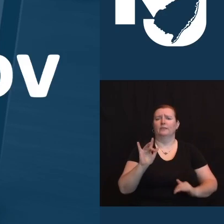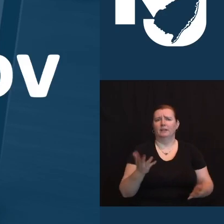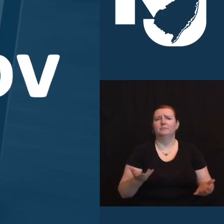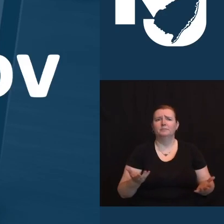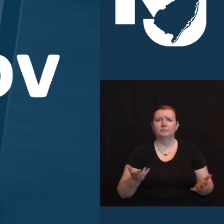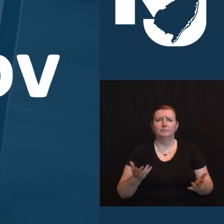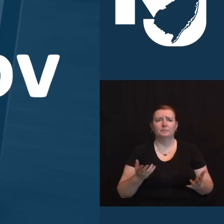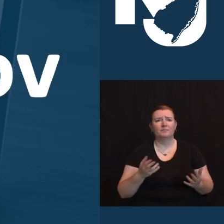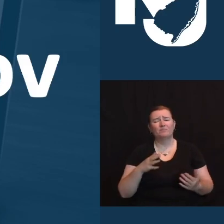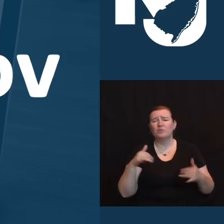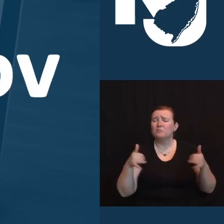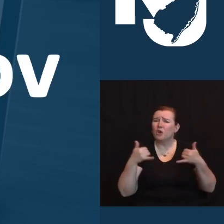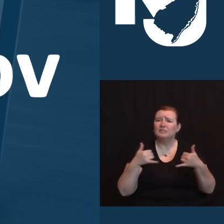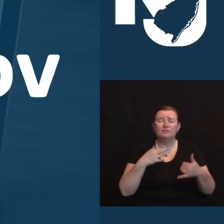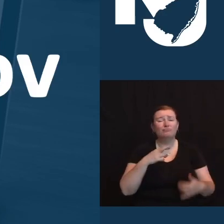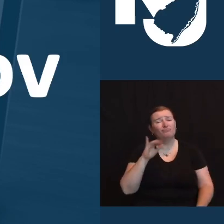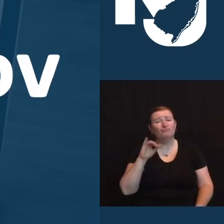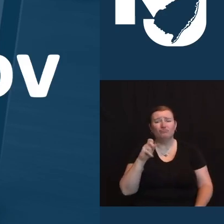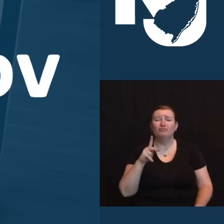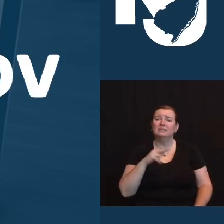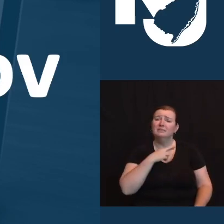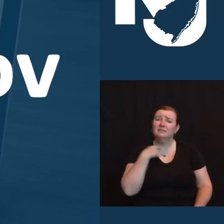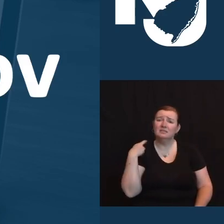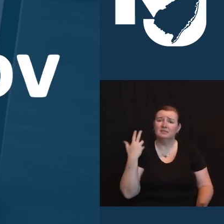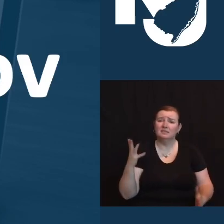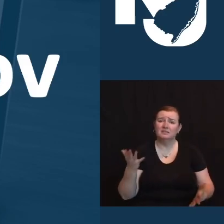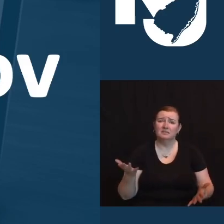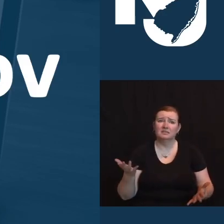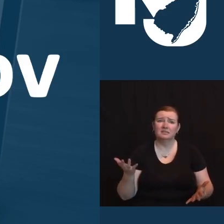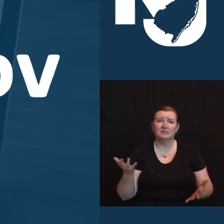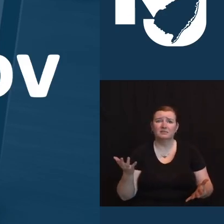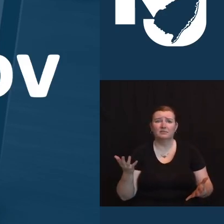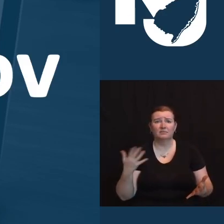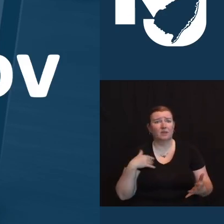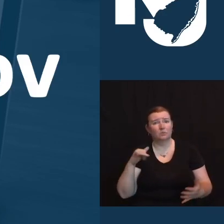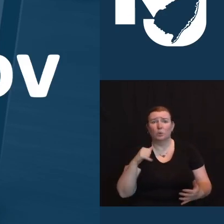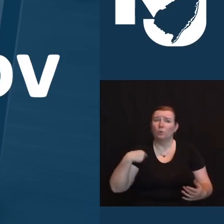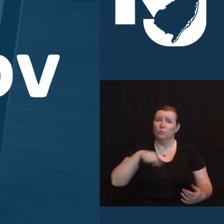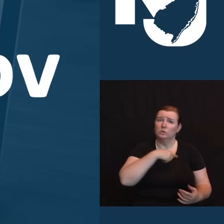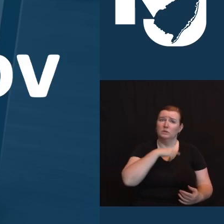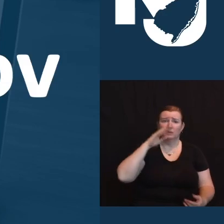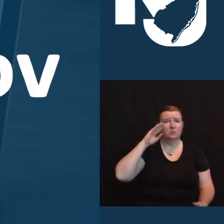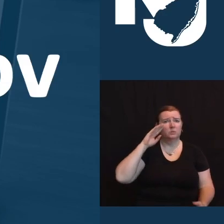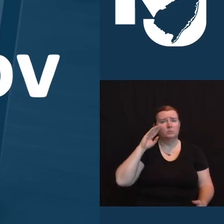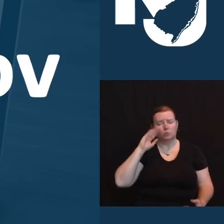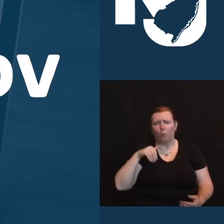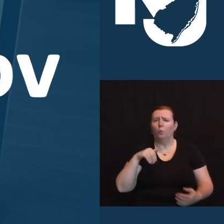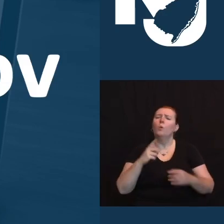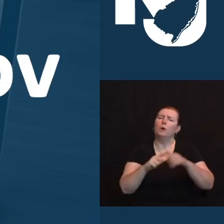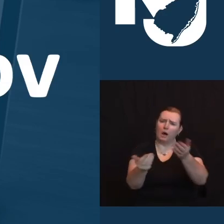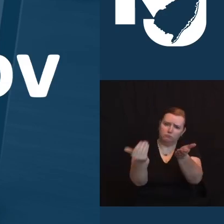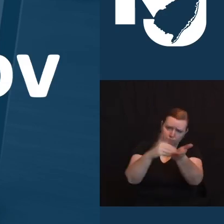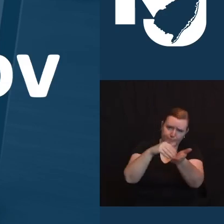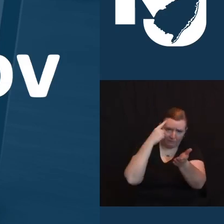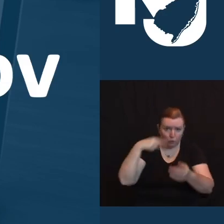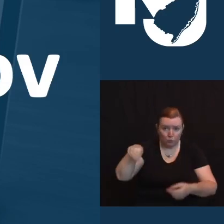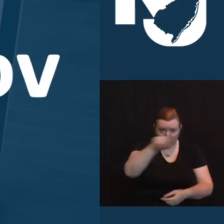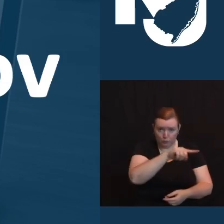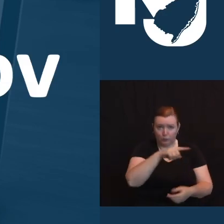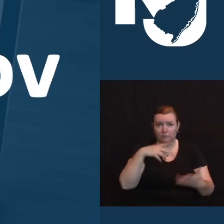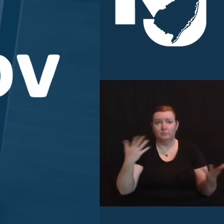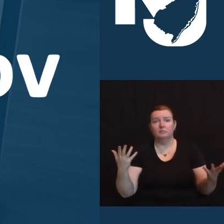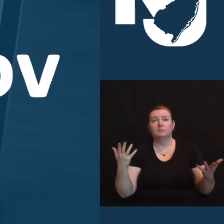entire communities at risk. We know, by the way, and we need to repeat this, we know that there are many more of